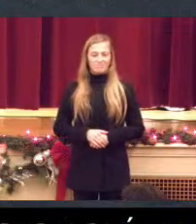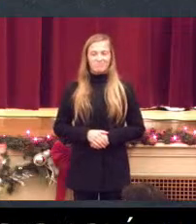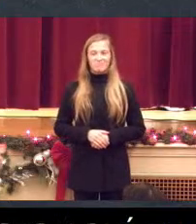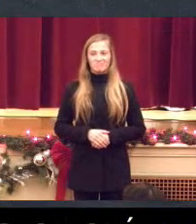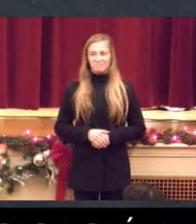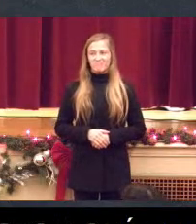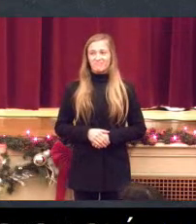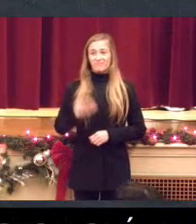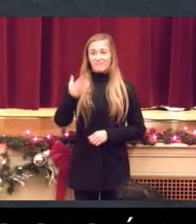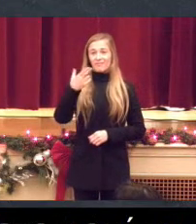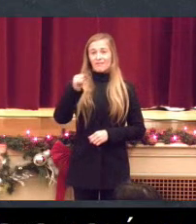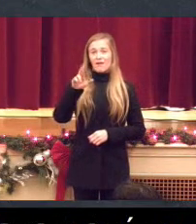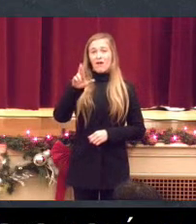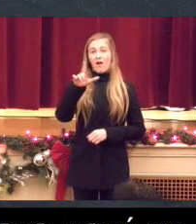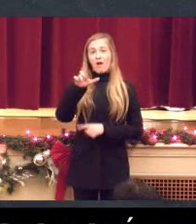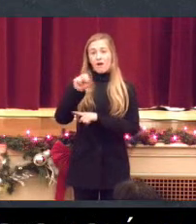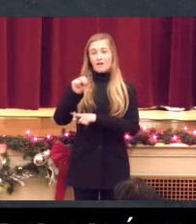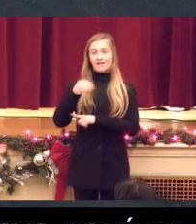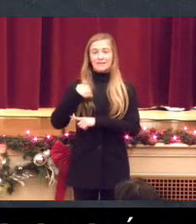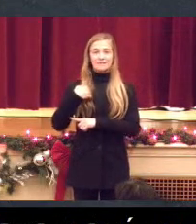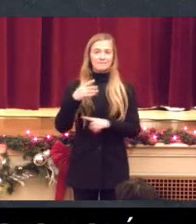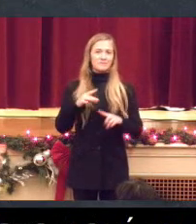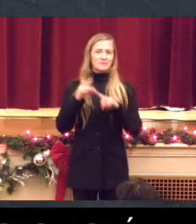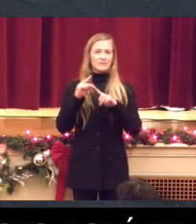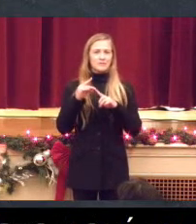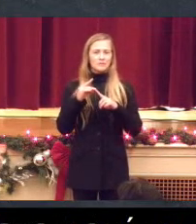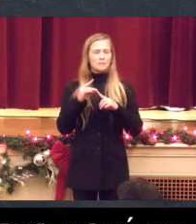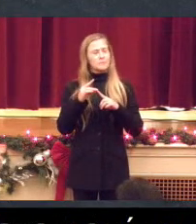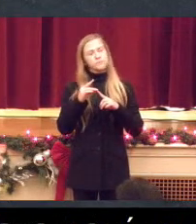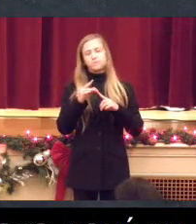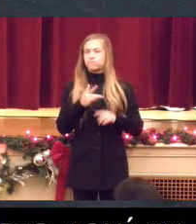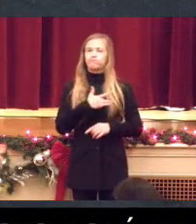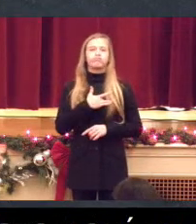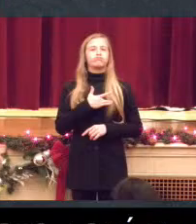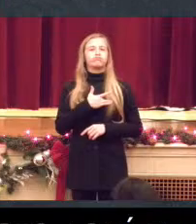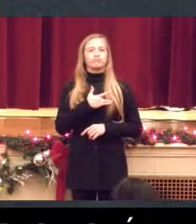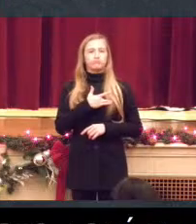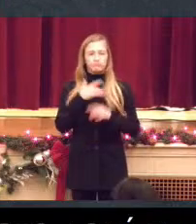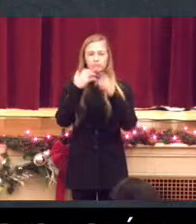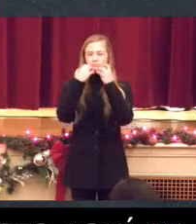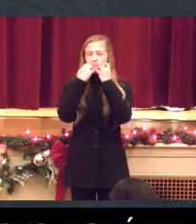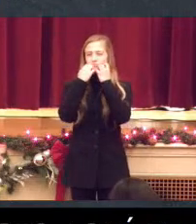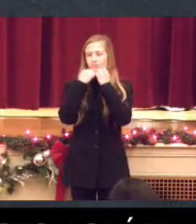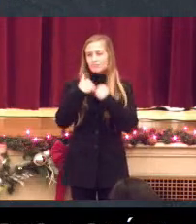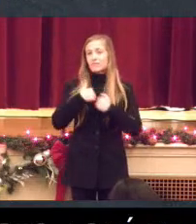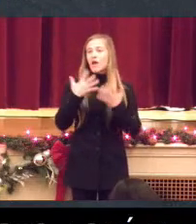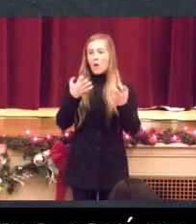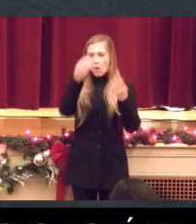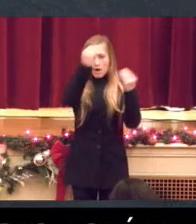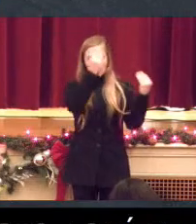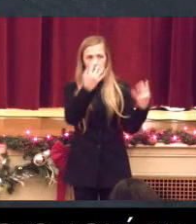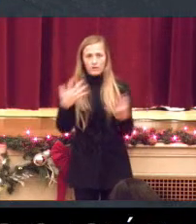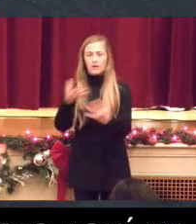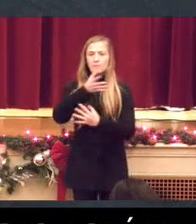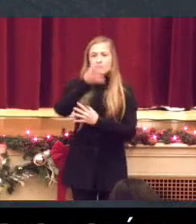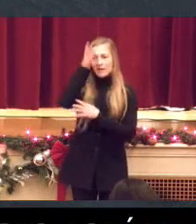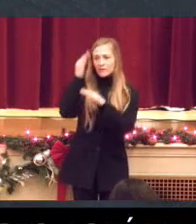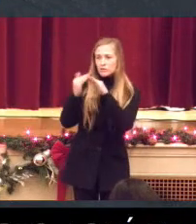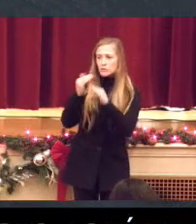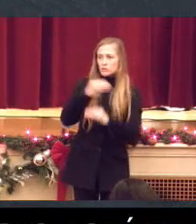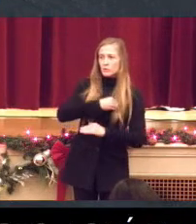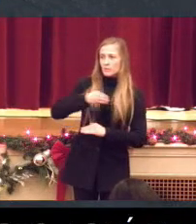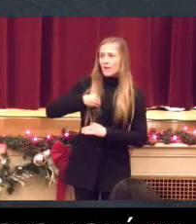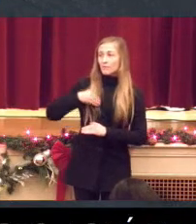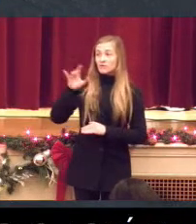So Harlan has a special place in my heart, and I want you to know as parents and community members that